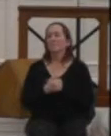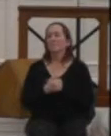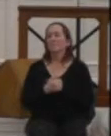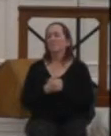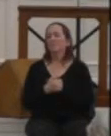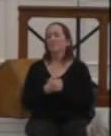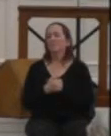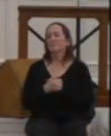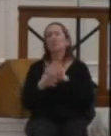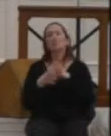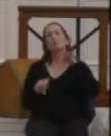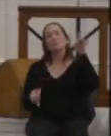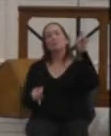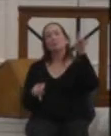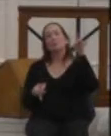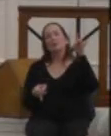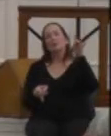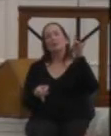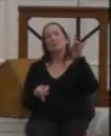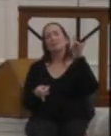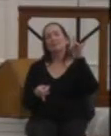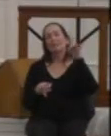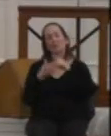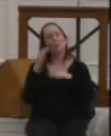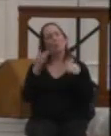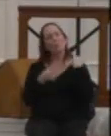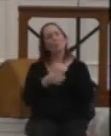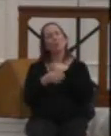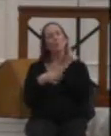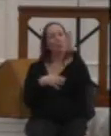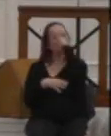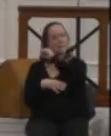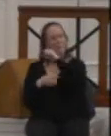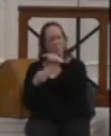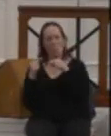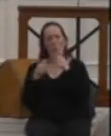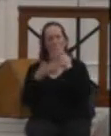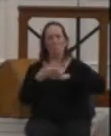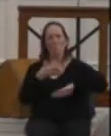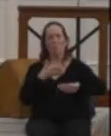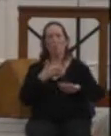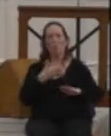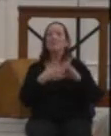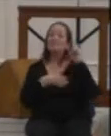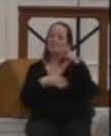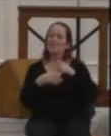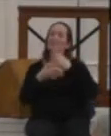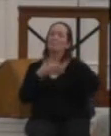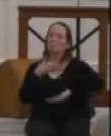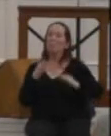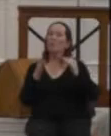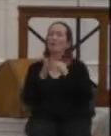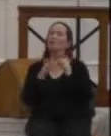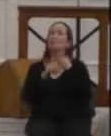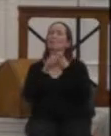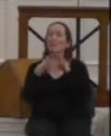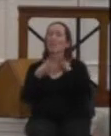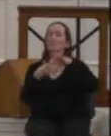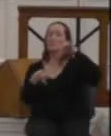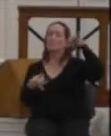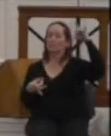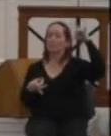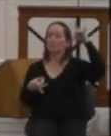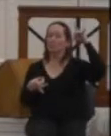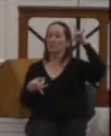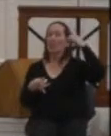But the Spirit is what we were missing. And so we need to be born again of the Spirit,